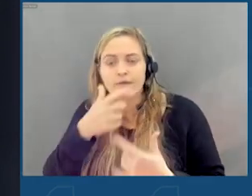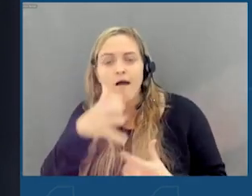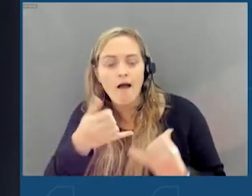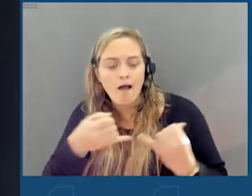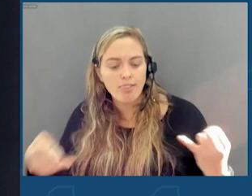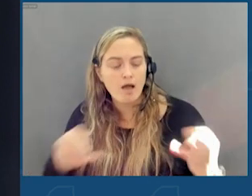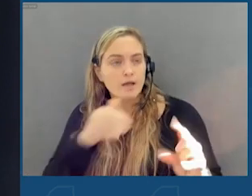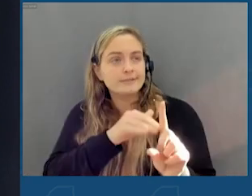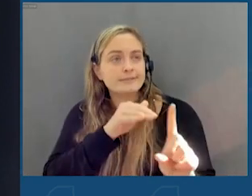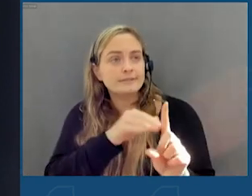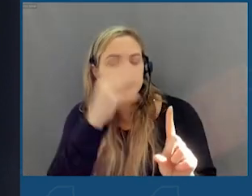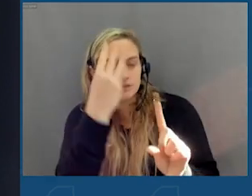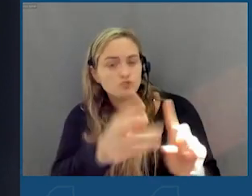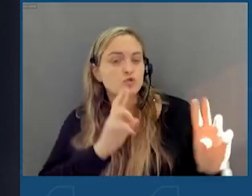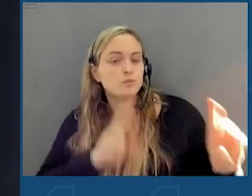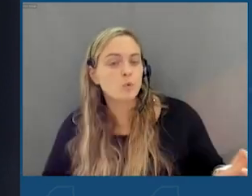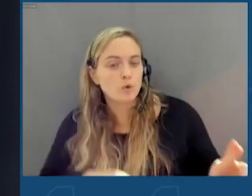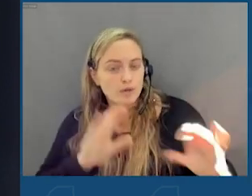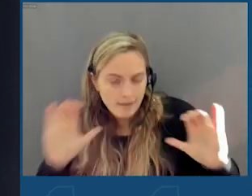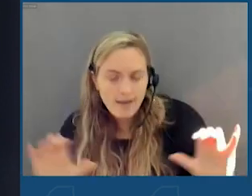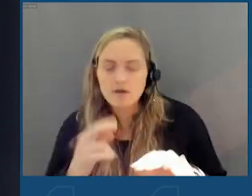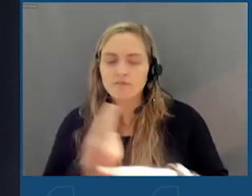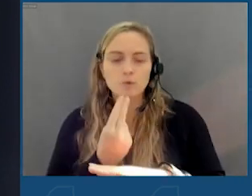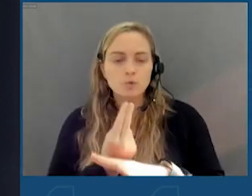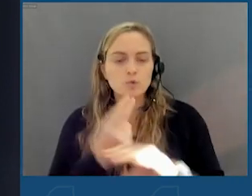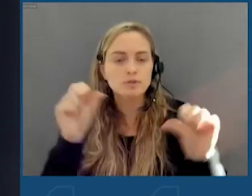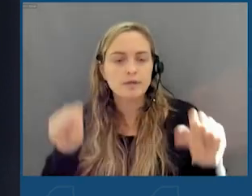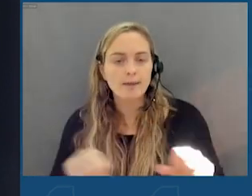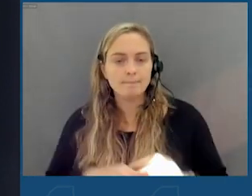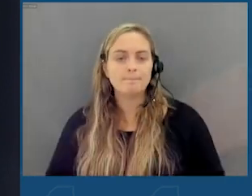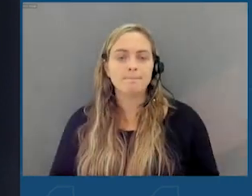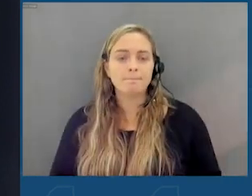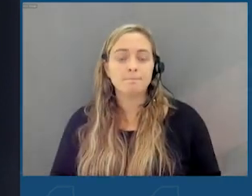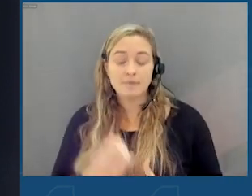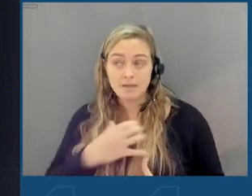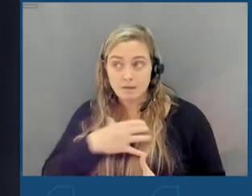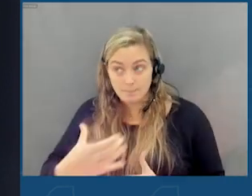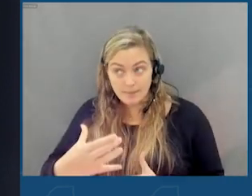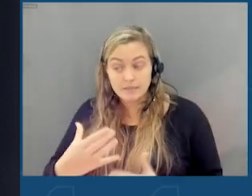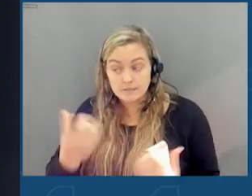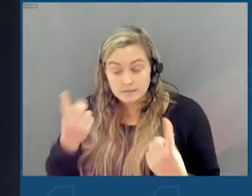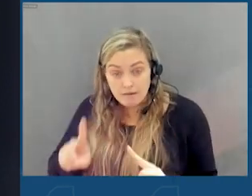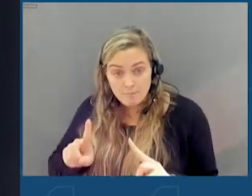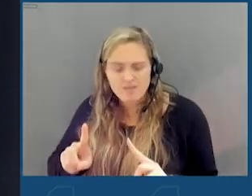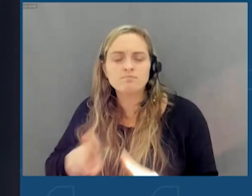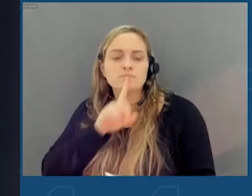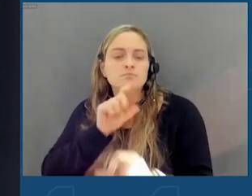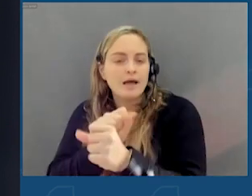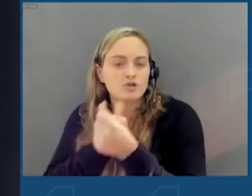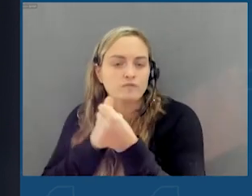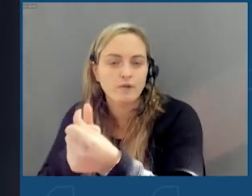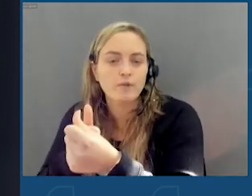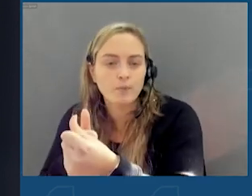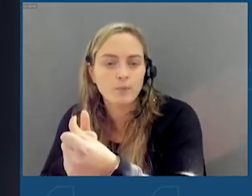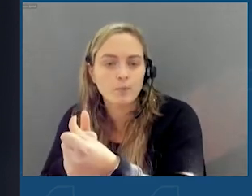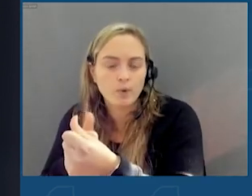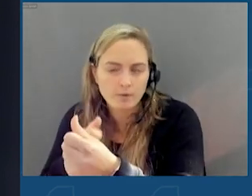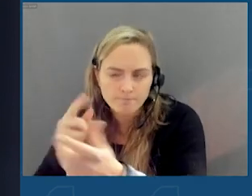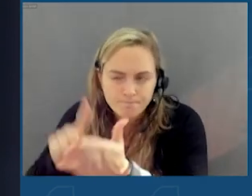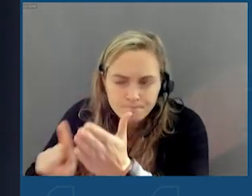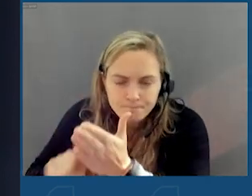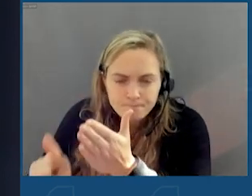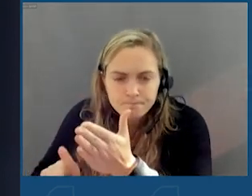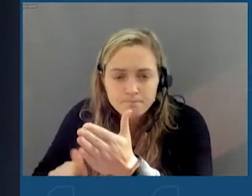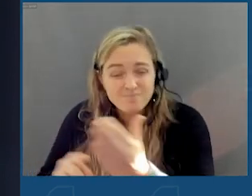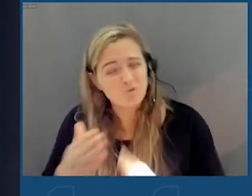reporting are activated and ensure that complaints are actually followed up upon overall, and just do more to protect